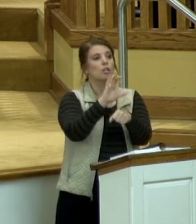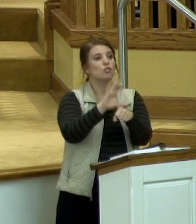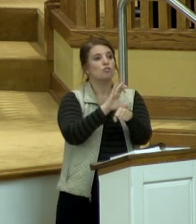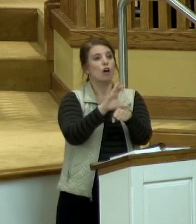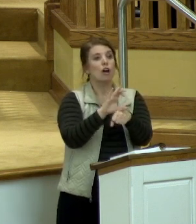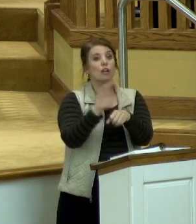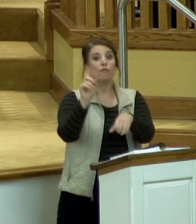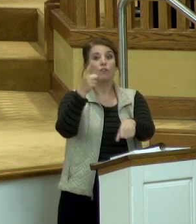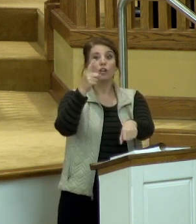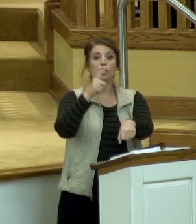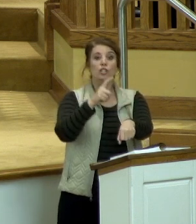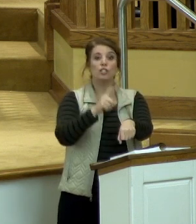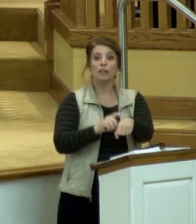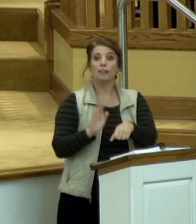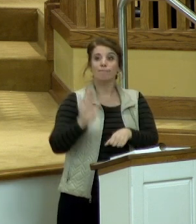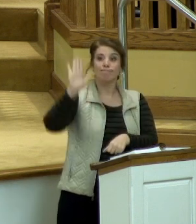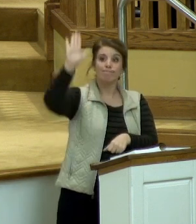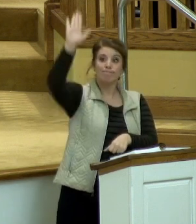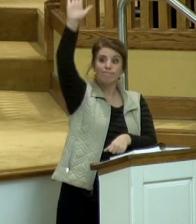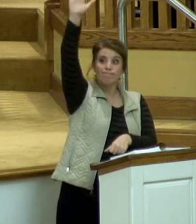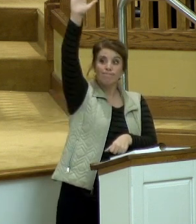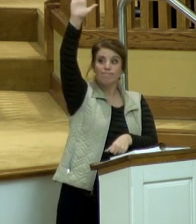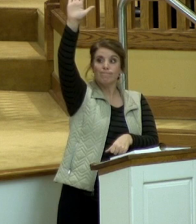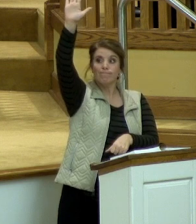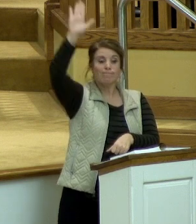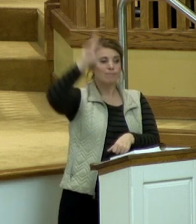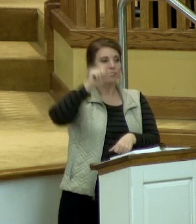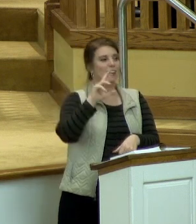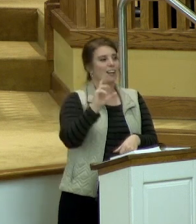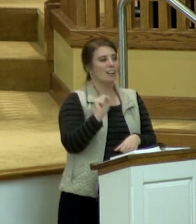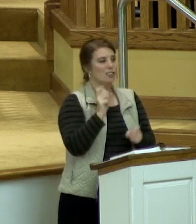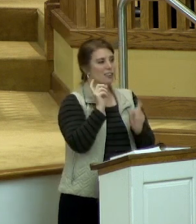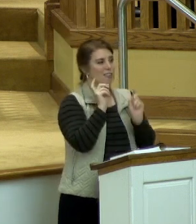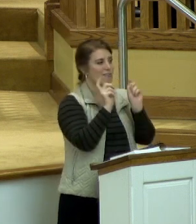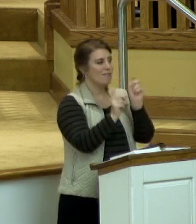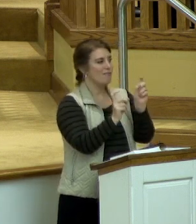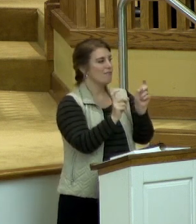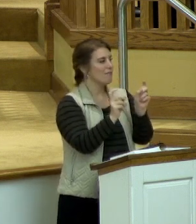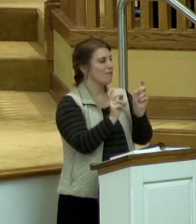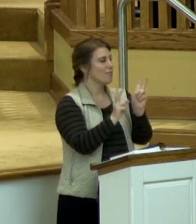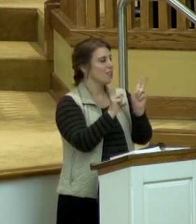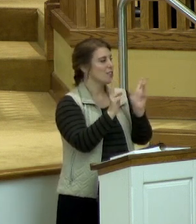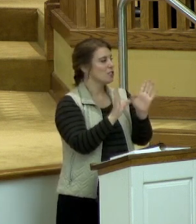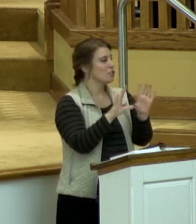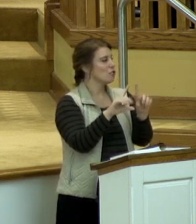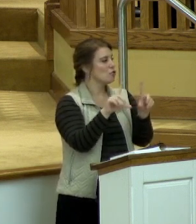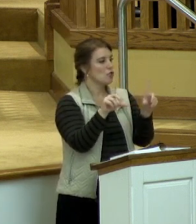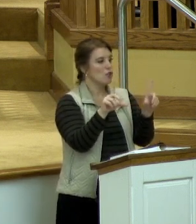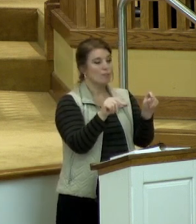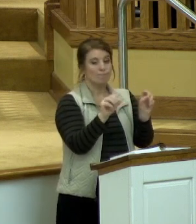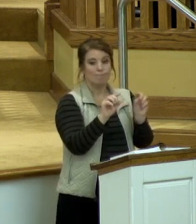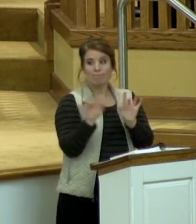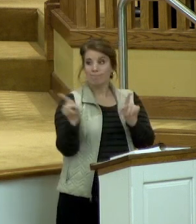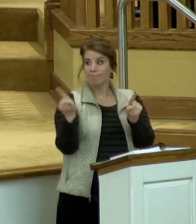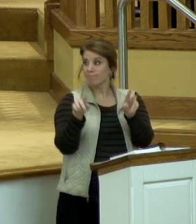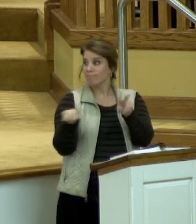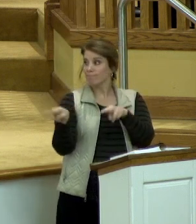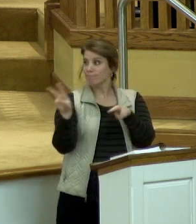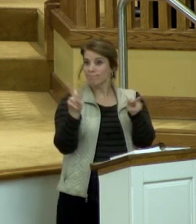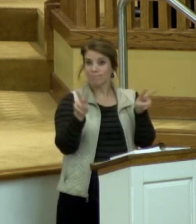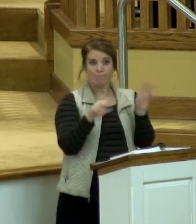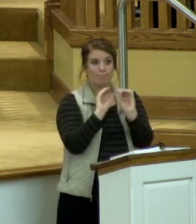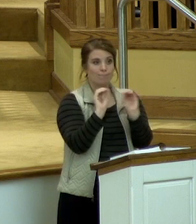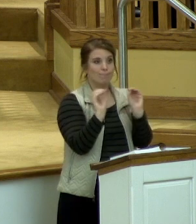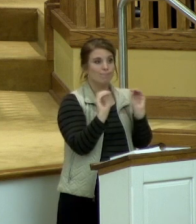visitor for the first time, go ahead and raise your hand up high, and our ushers will get you a visitor's card. And I do not